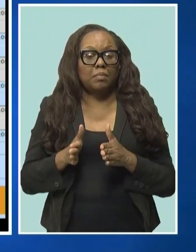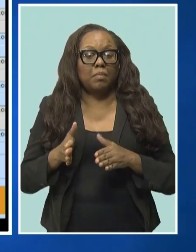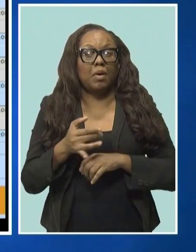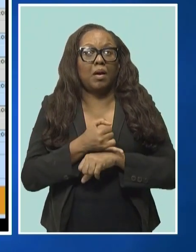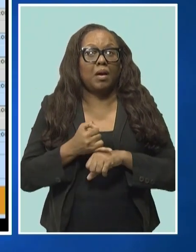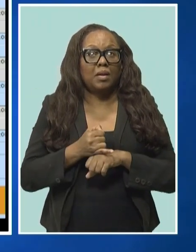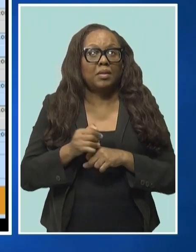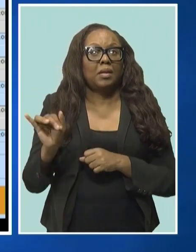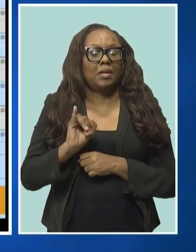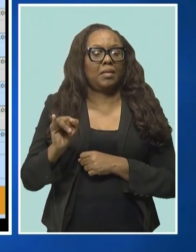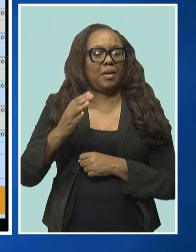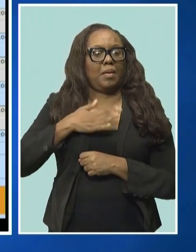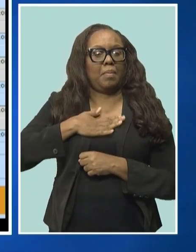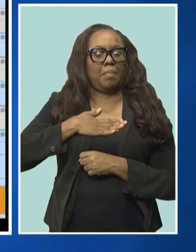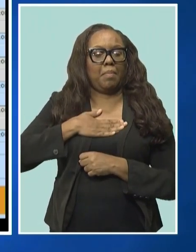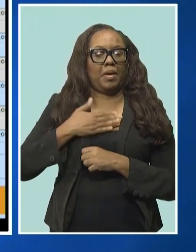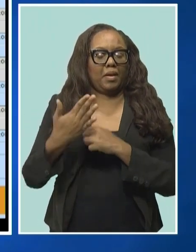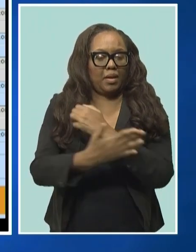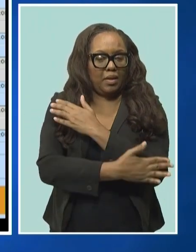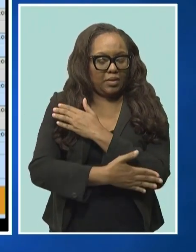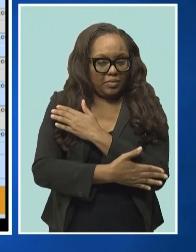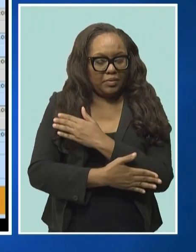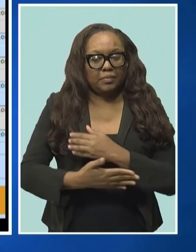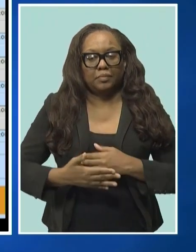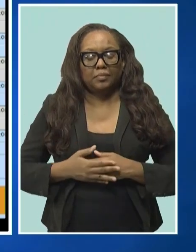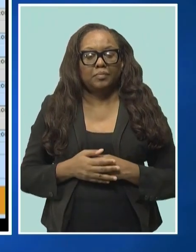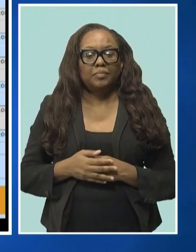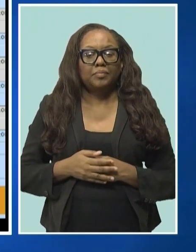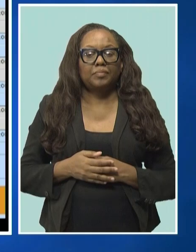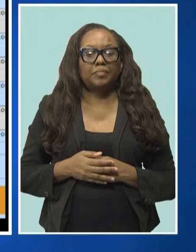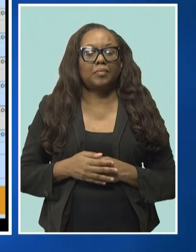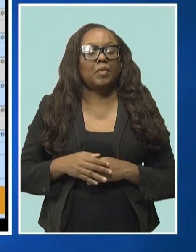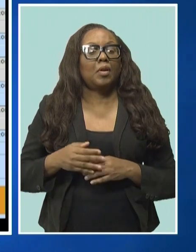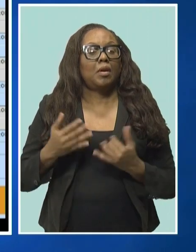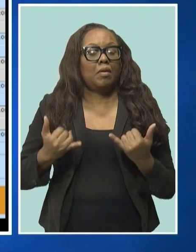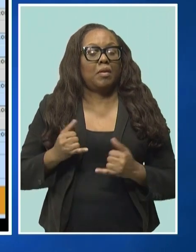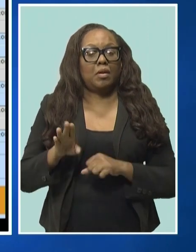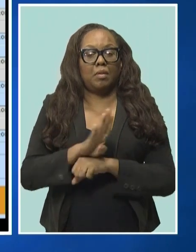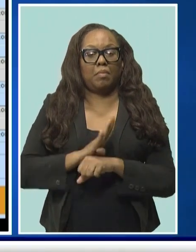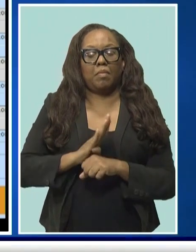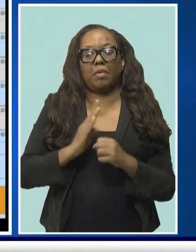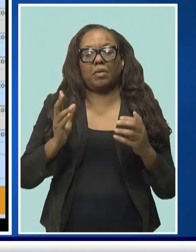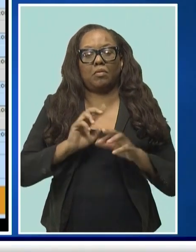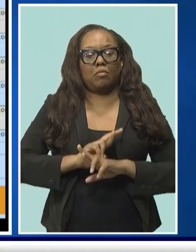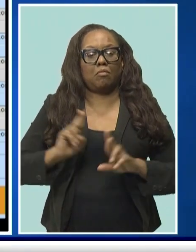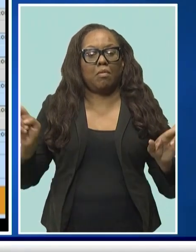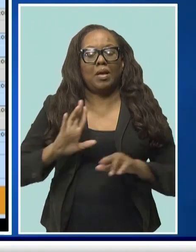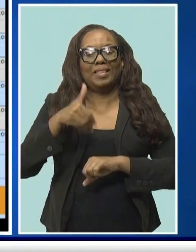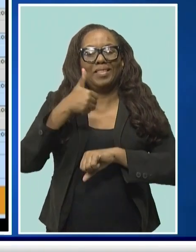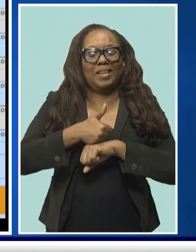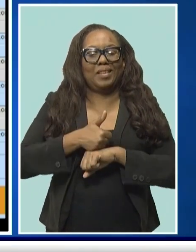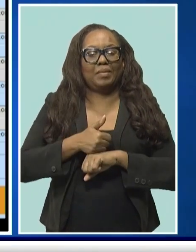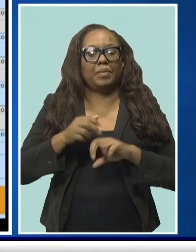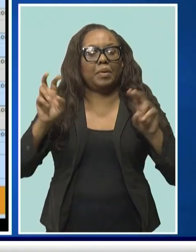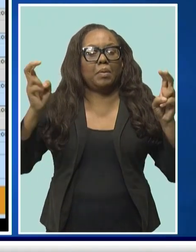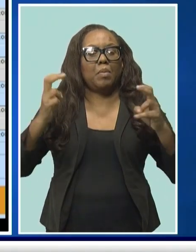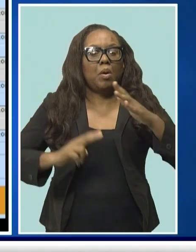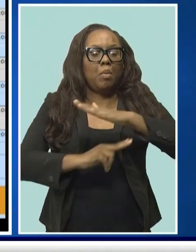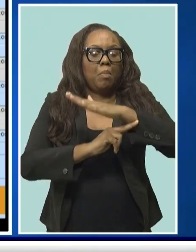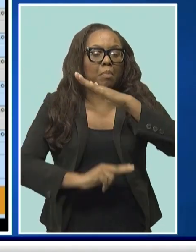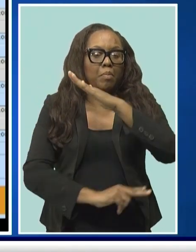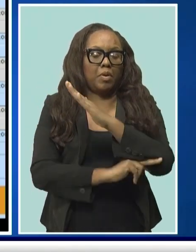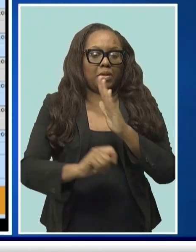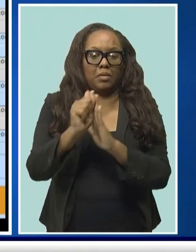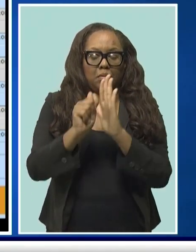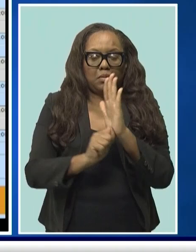especially as Barbados promotes the Bridgetown Initiative and the need for fundamental